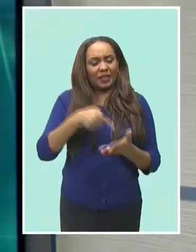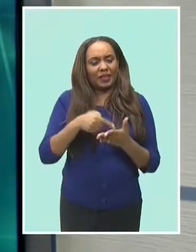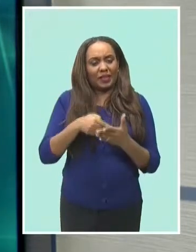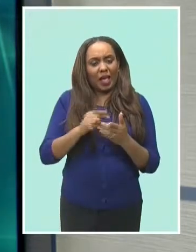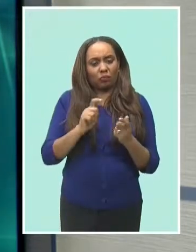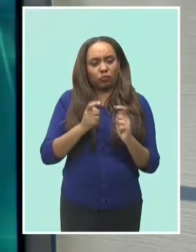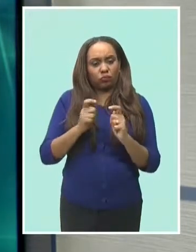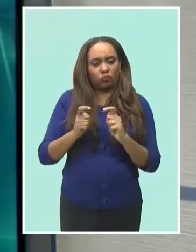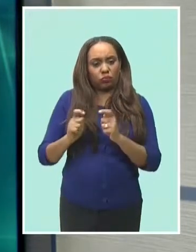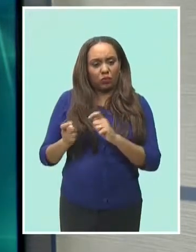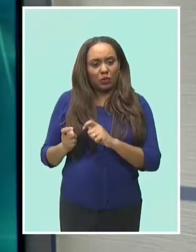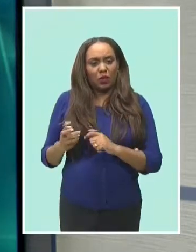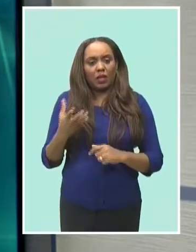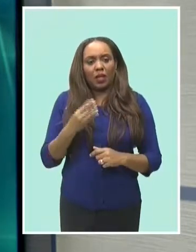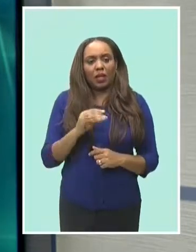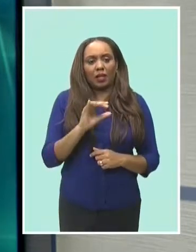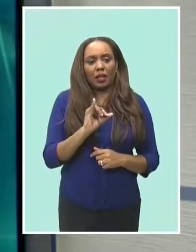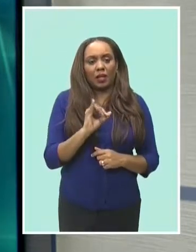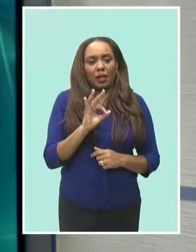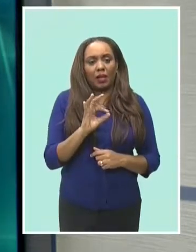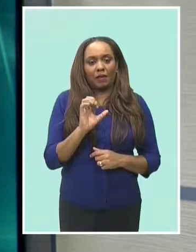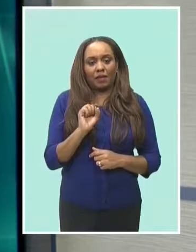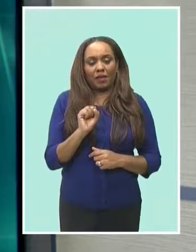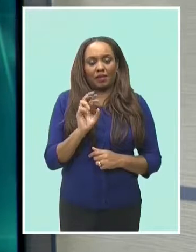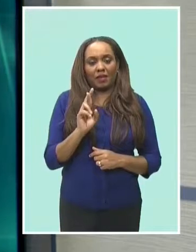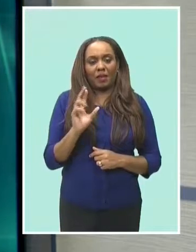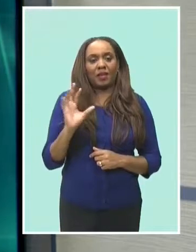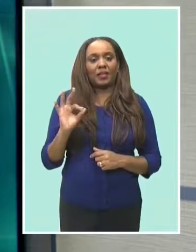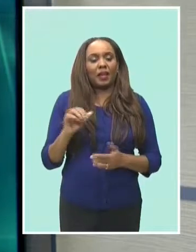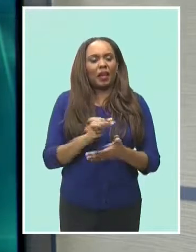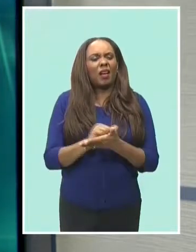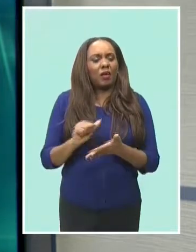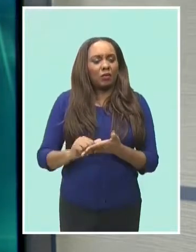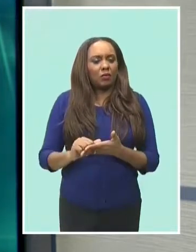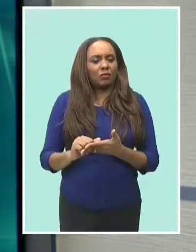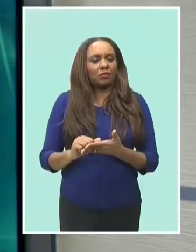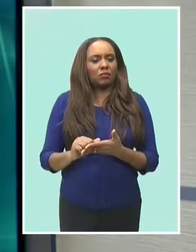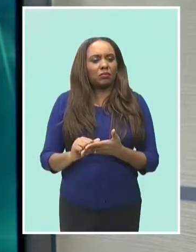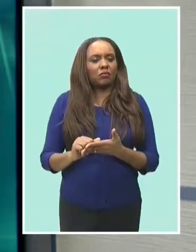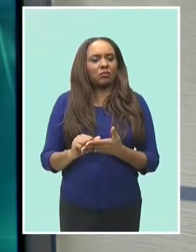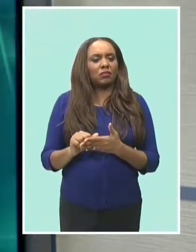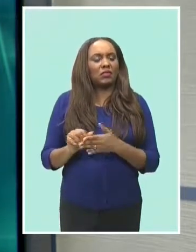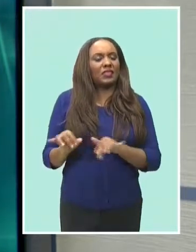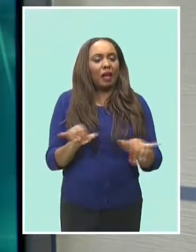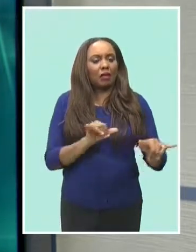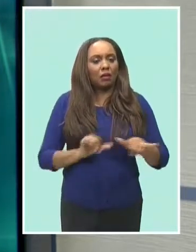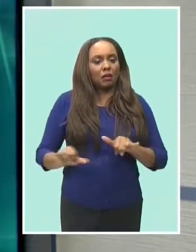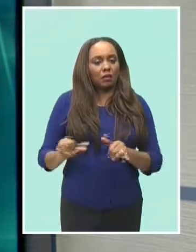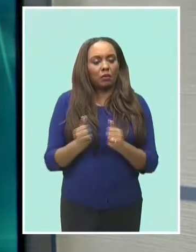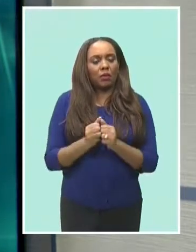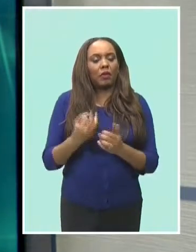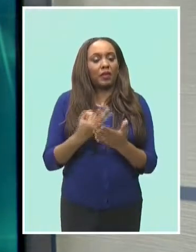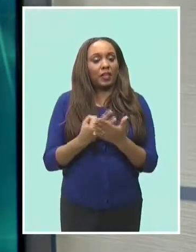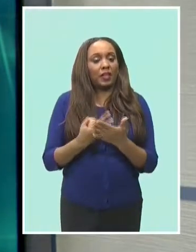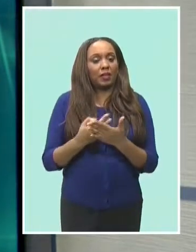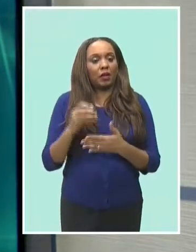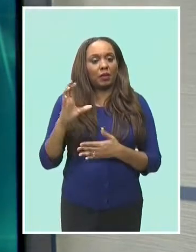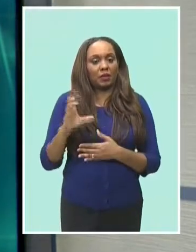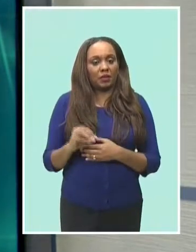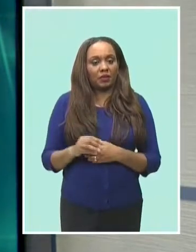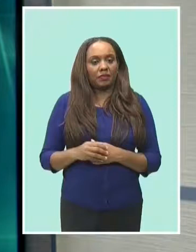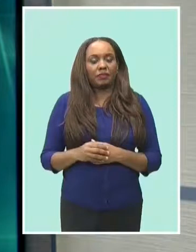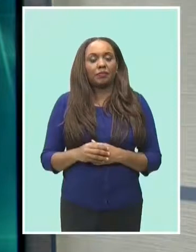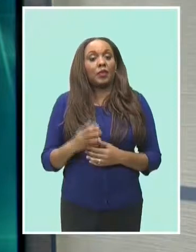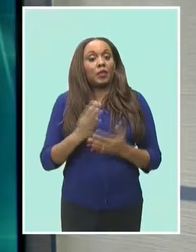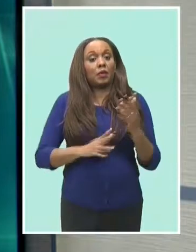the adoption of the IFRS 9 accounting standard by financial companies. That's the view of some of the stakeholders in the local